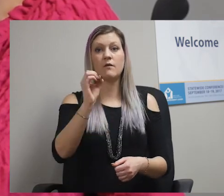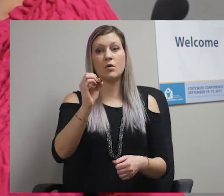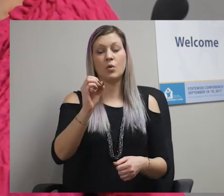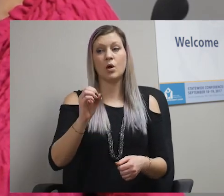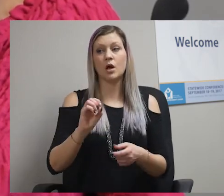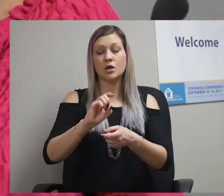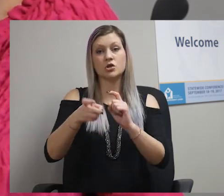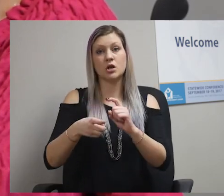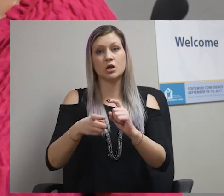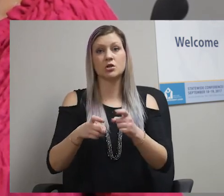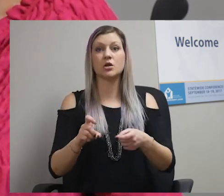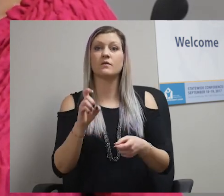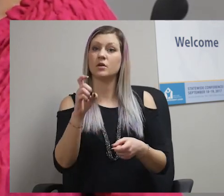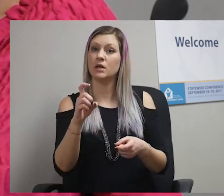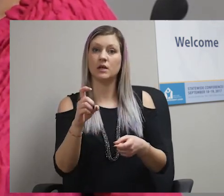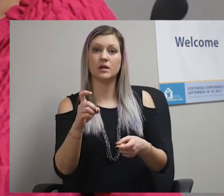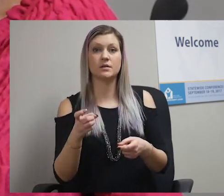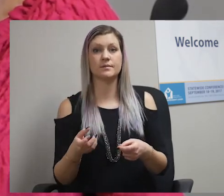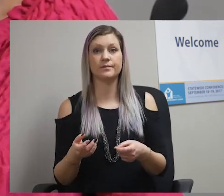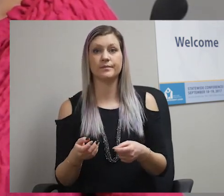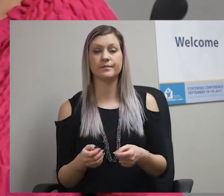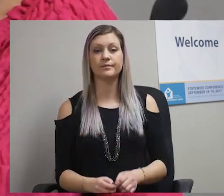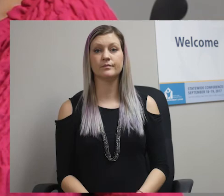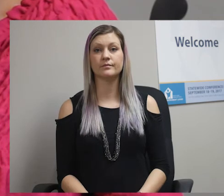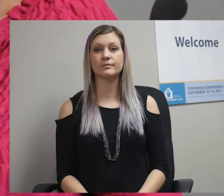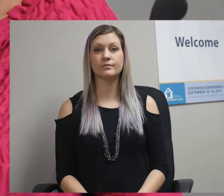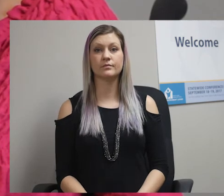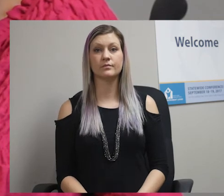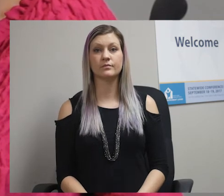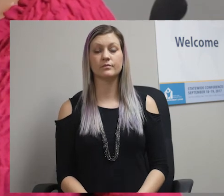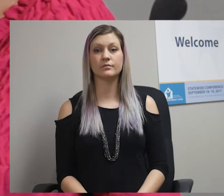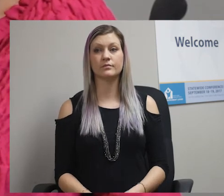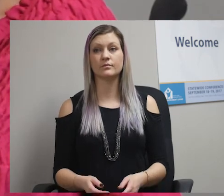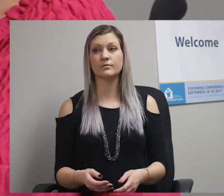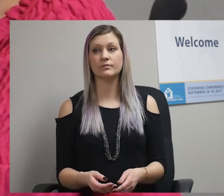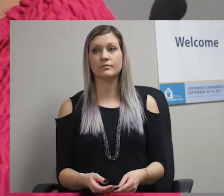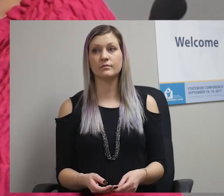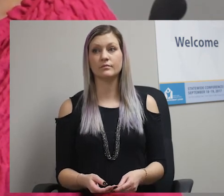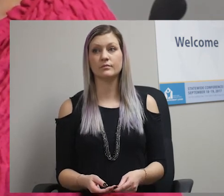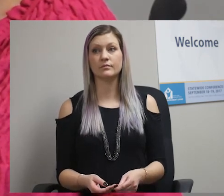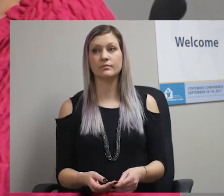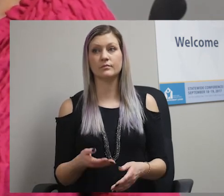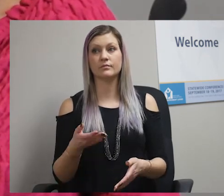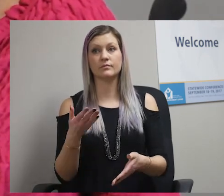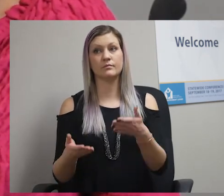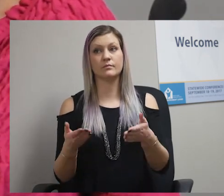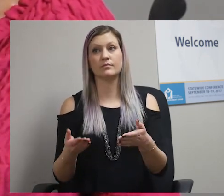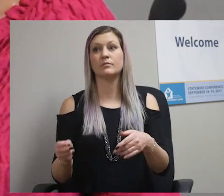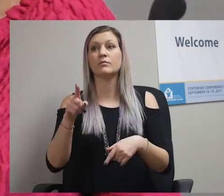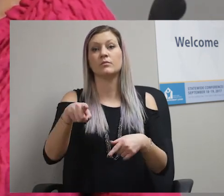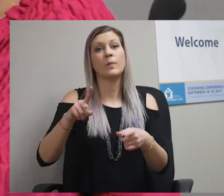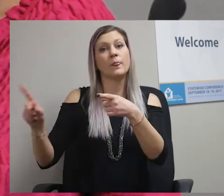with you for several months, maybe you don't have to review your plan as frequently. But if you've had a recent